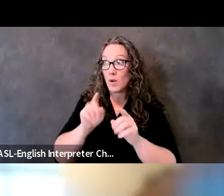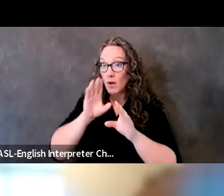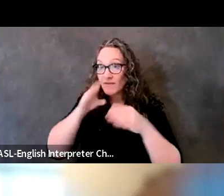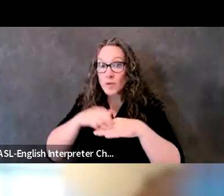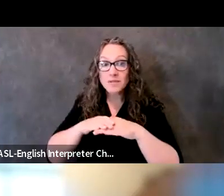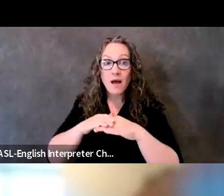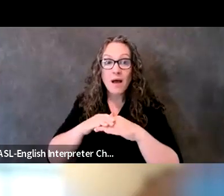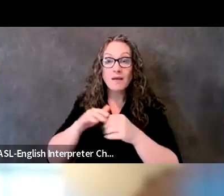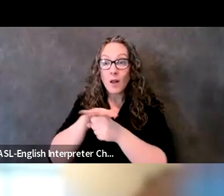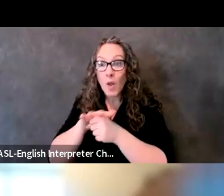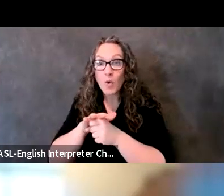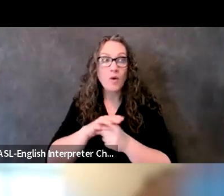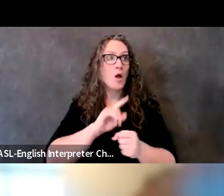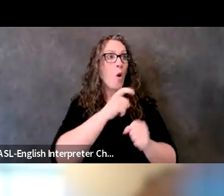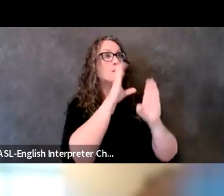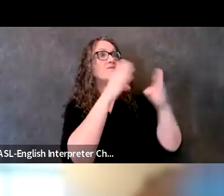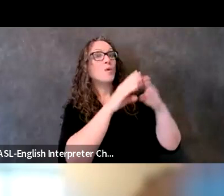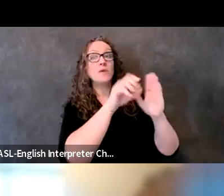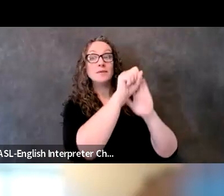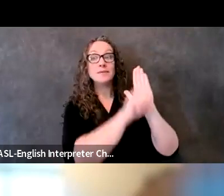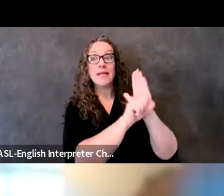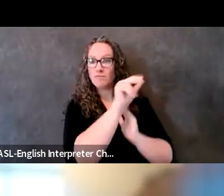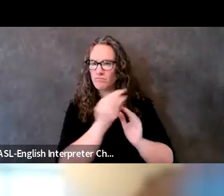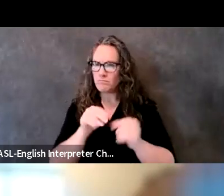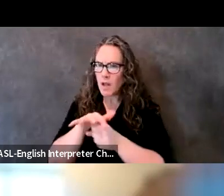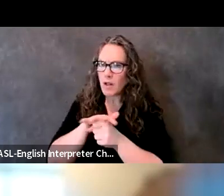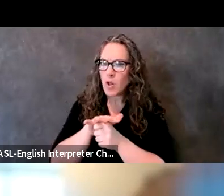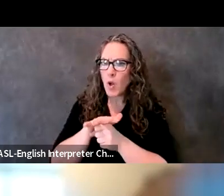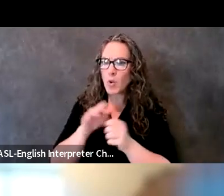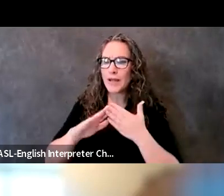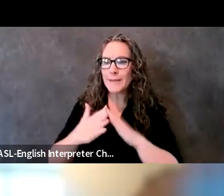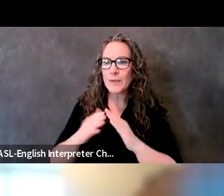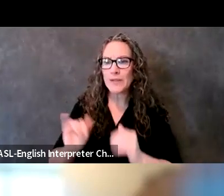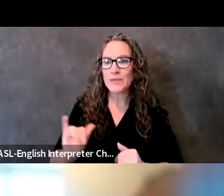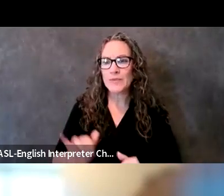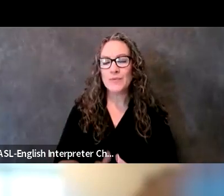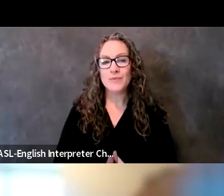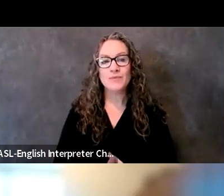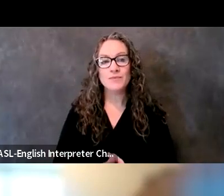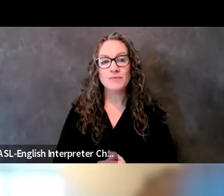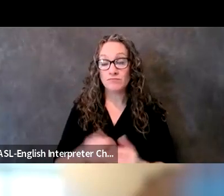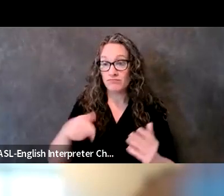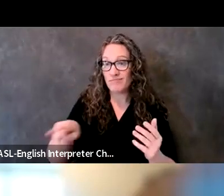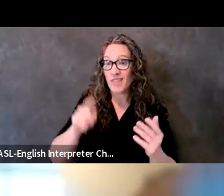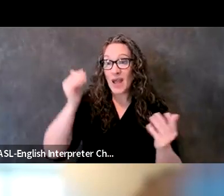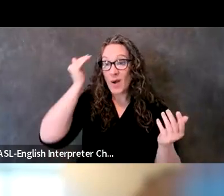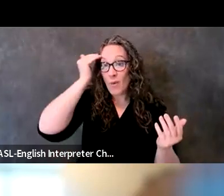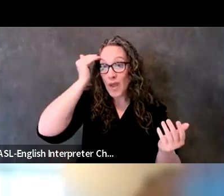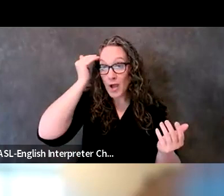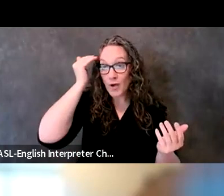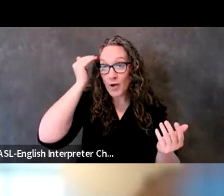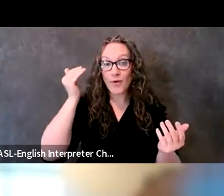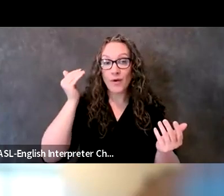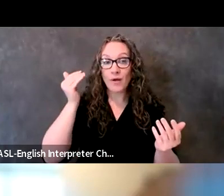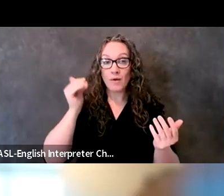the state. It's also bringing in the local partners and the local community groups who are aware of